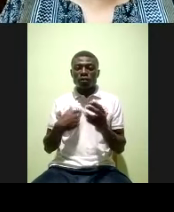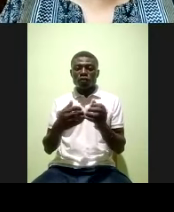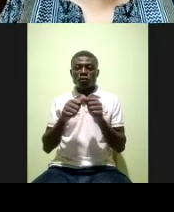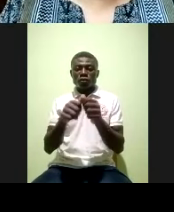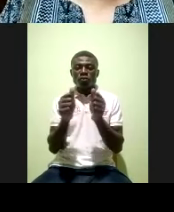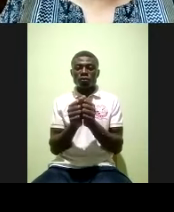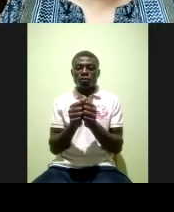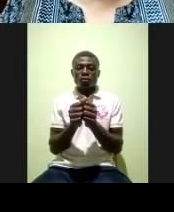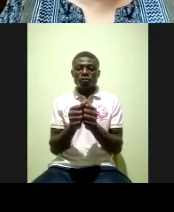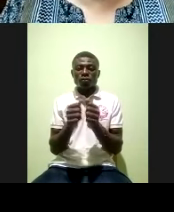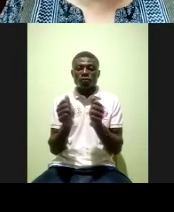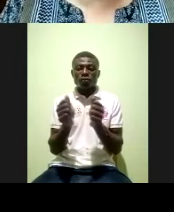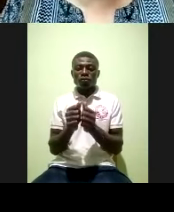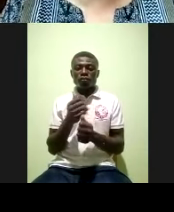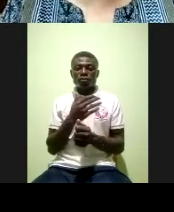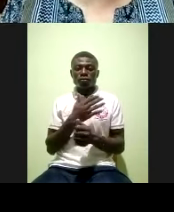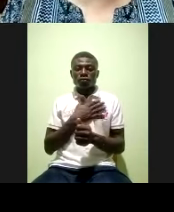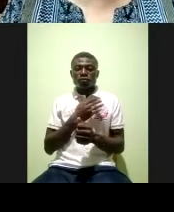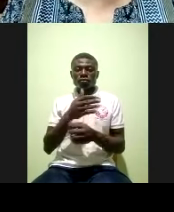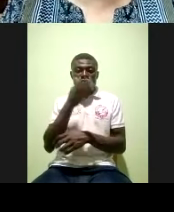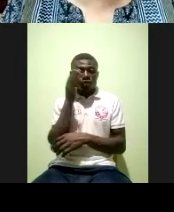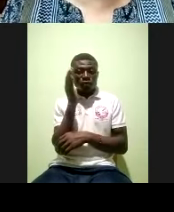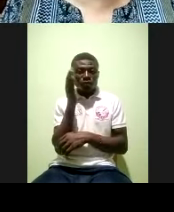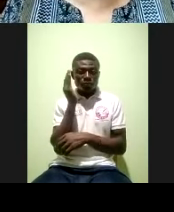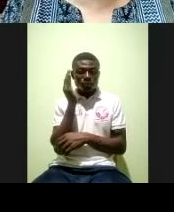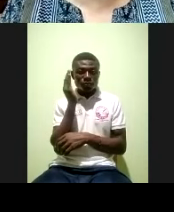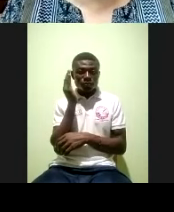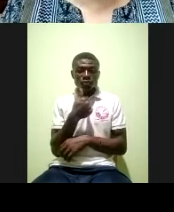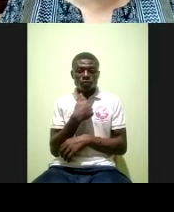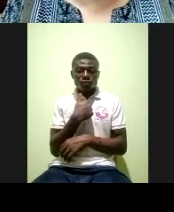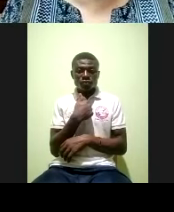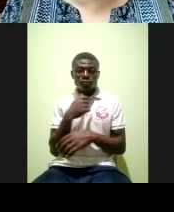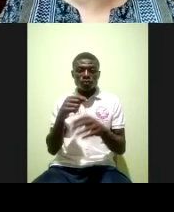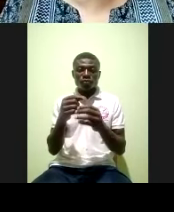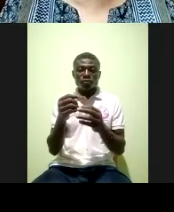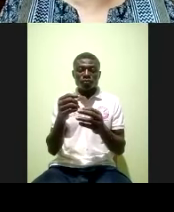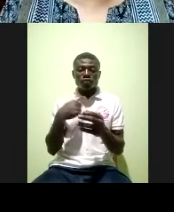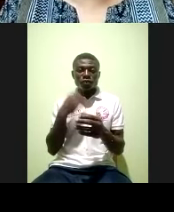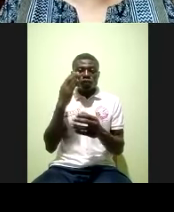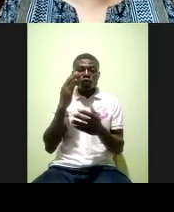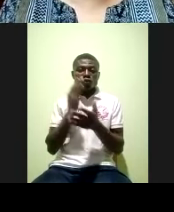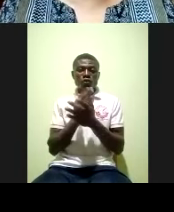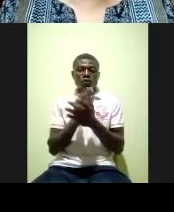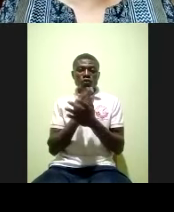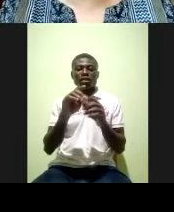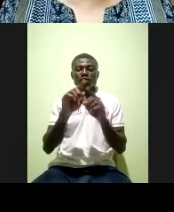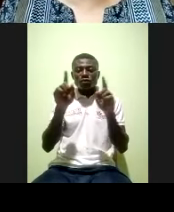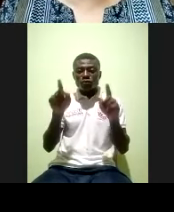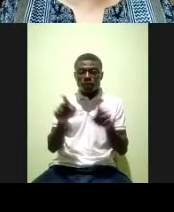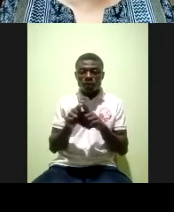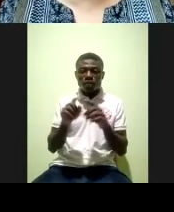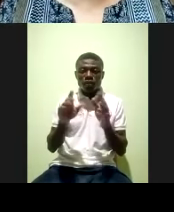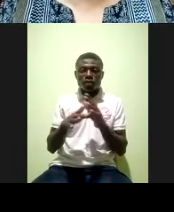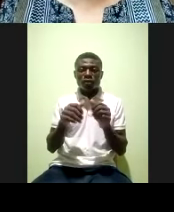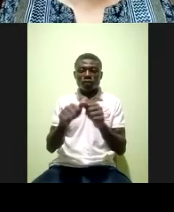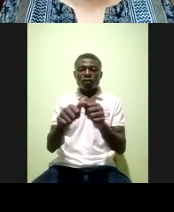with my presentation. So I am going to stop sharing my screen now and go on to